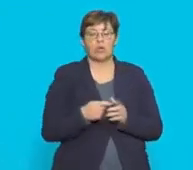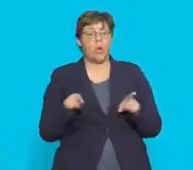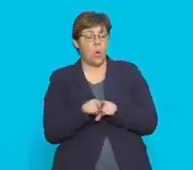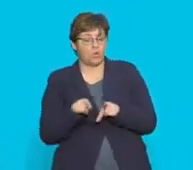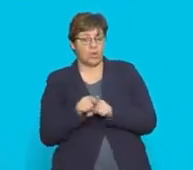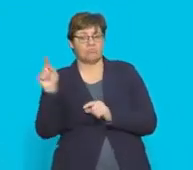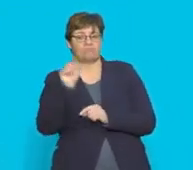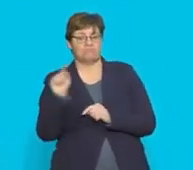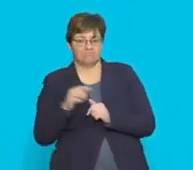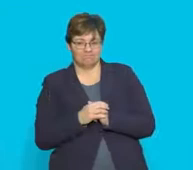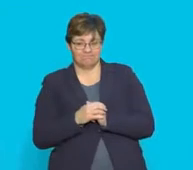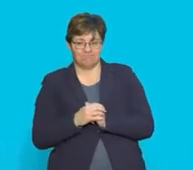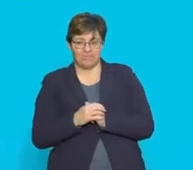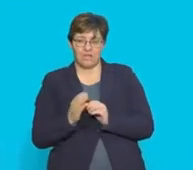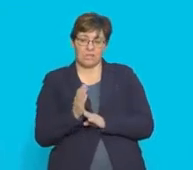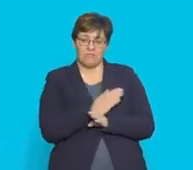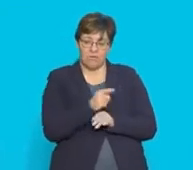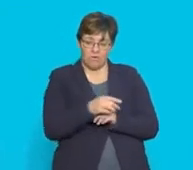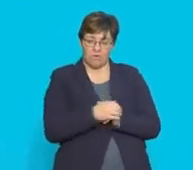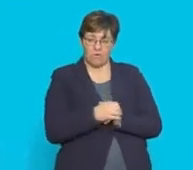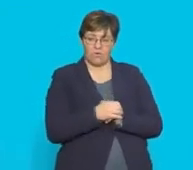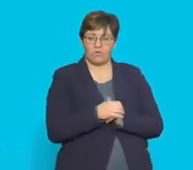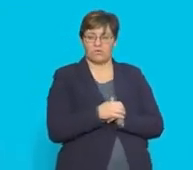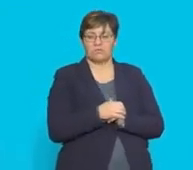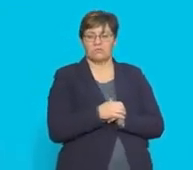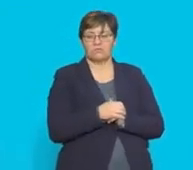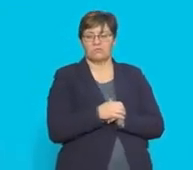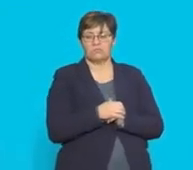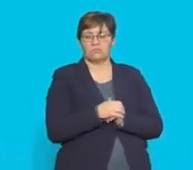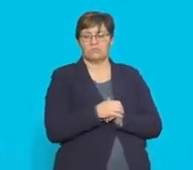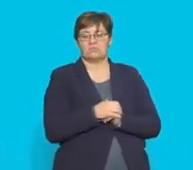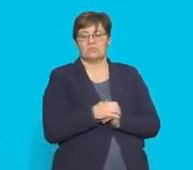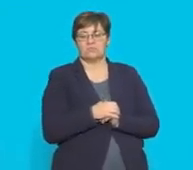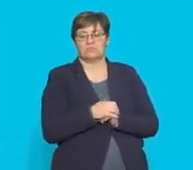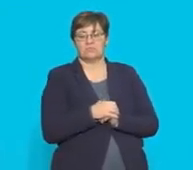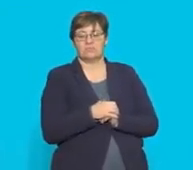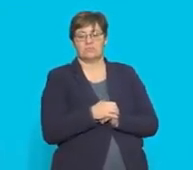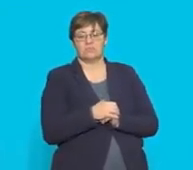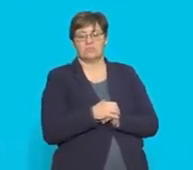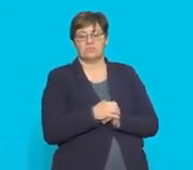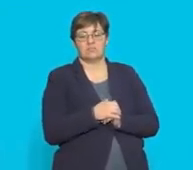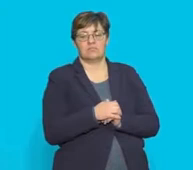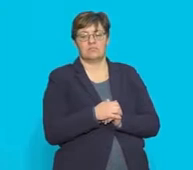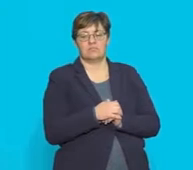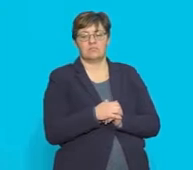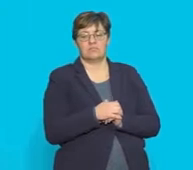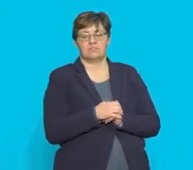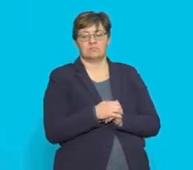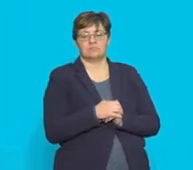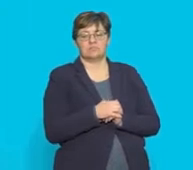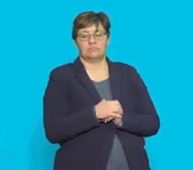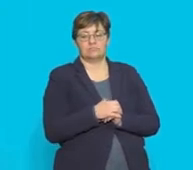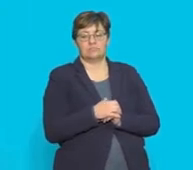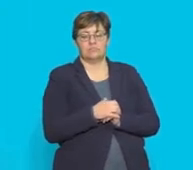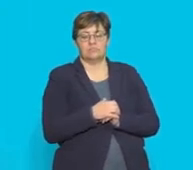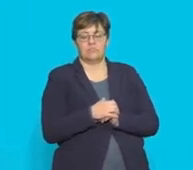also an integer just before it becomes a rational number. It is an integer, which is a z, and then it cannot be